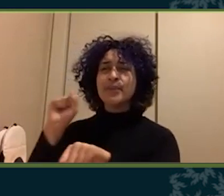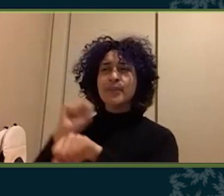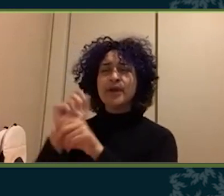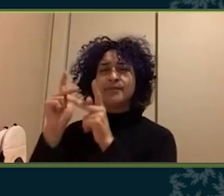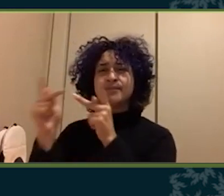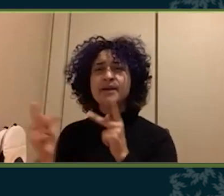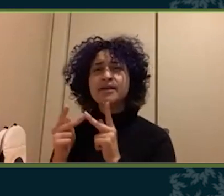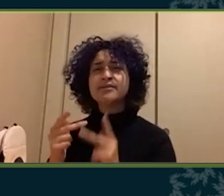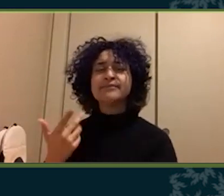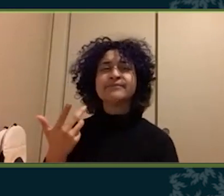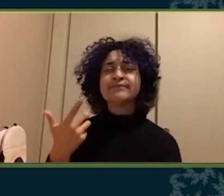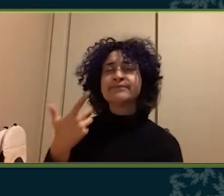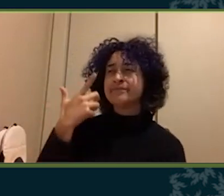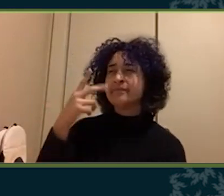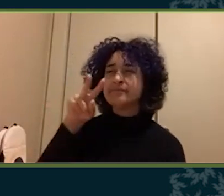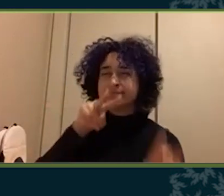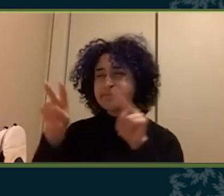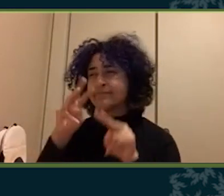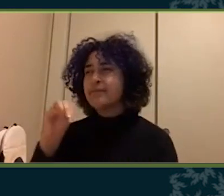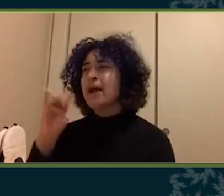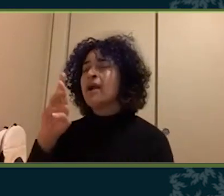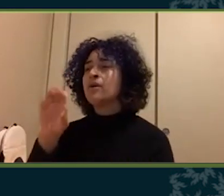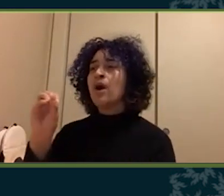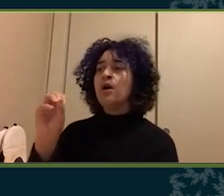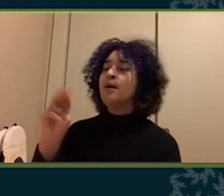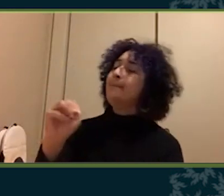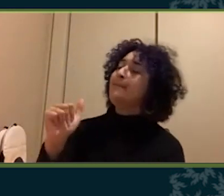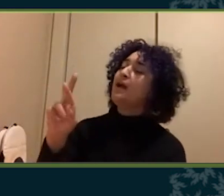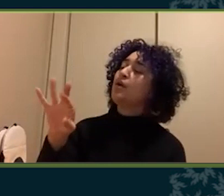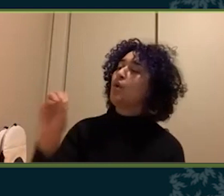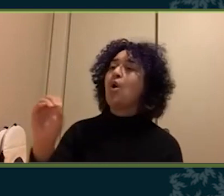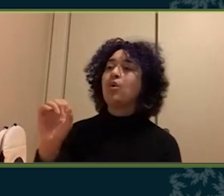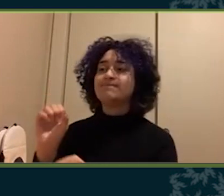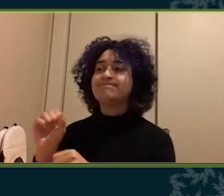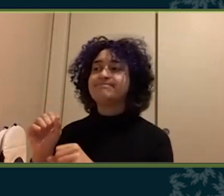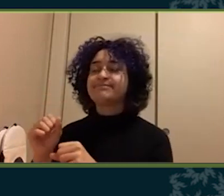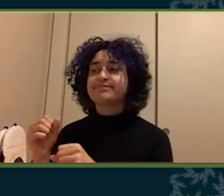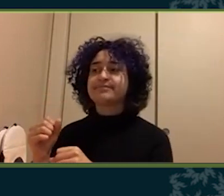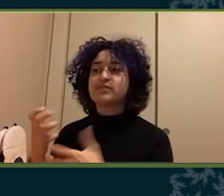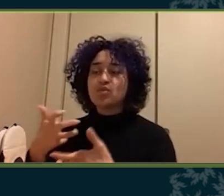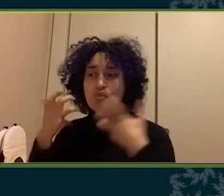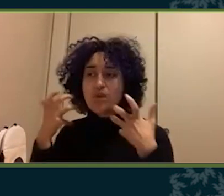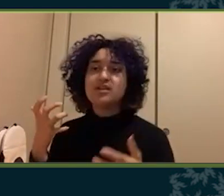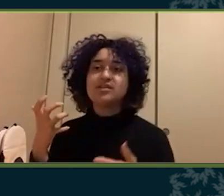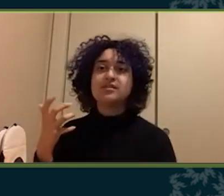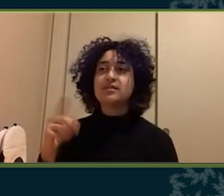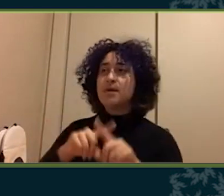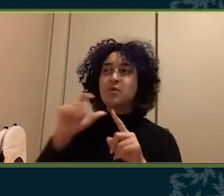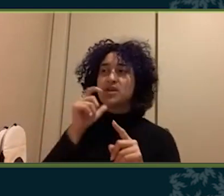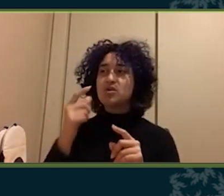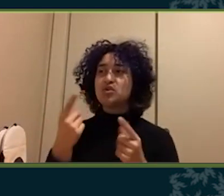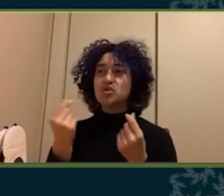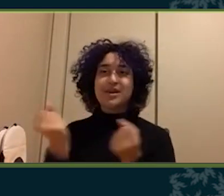and macroaggressions happen across us, but we don't do anything because we just go, that's work.